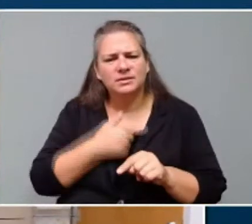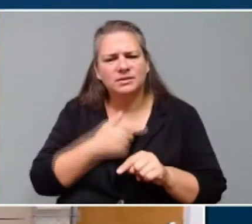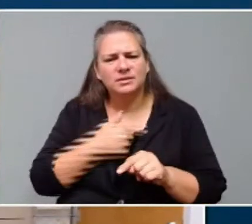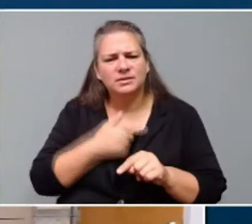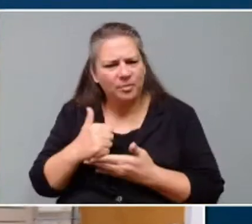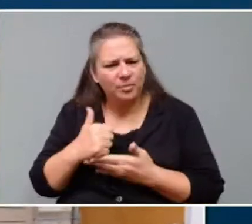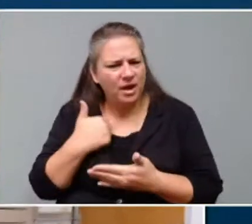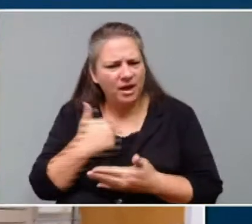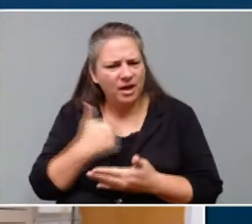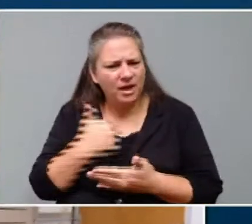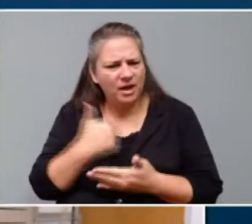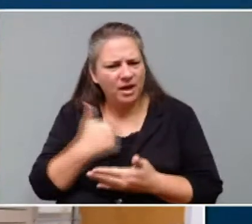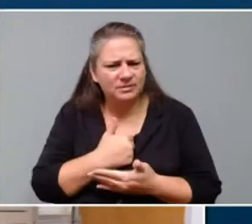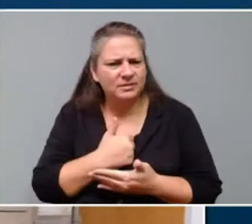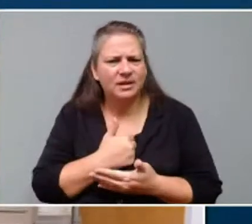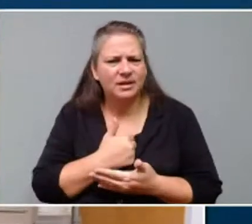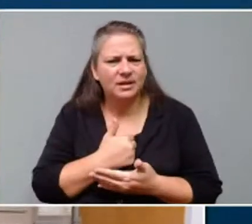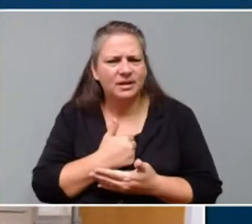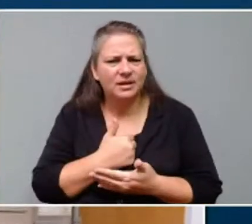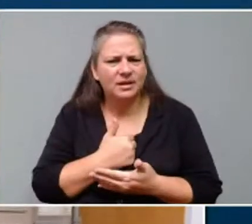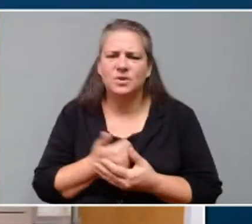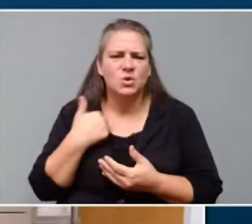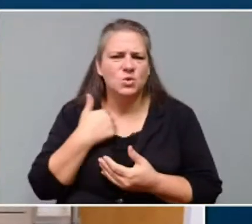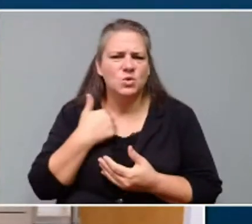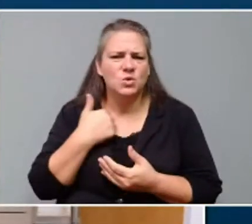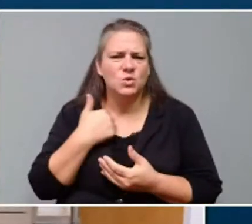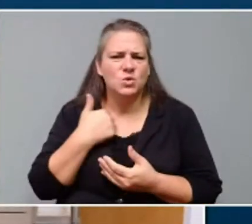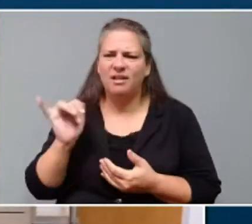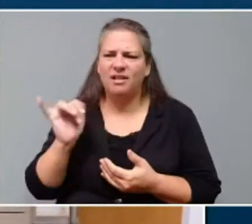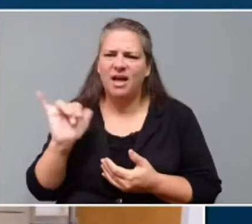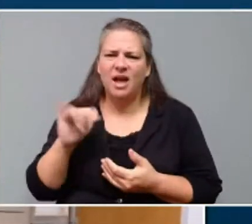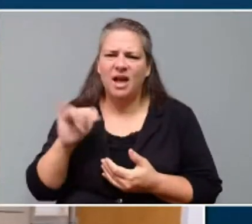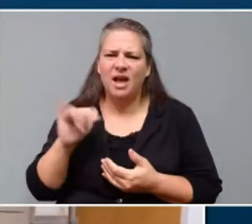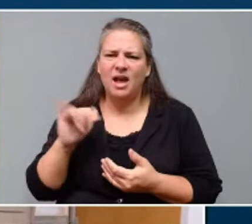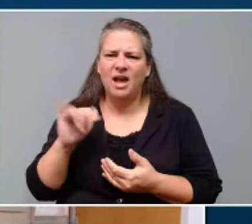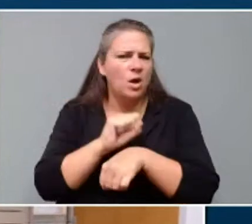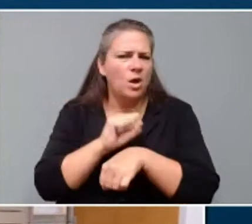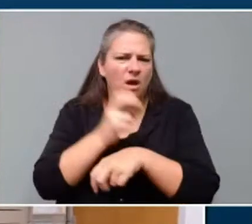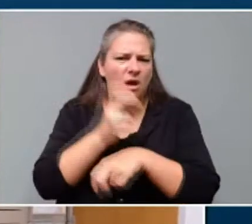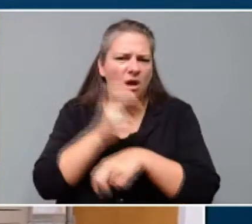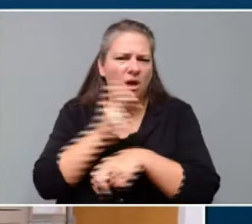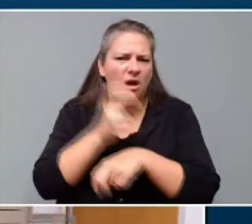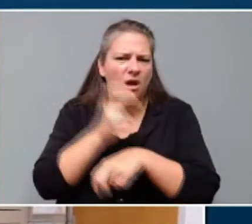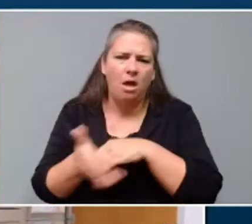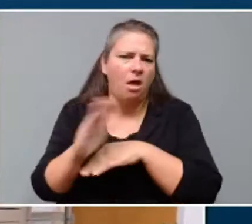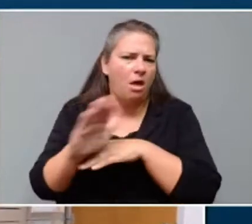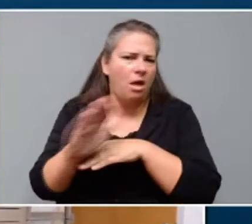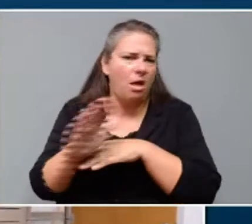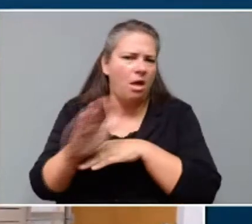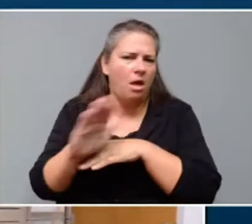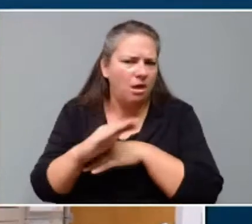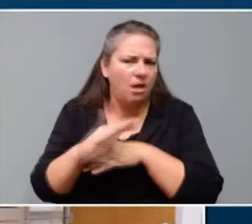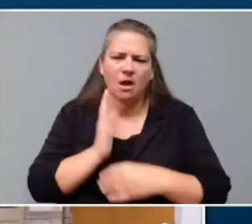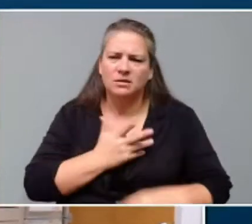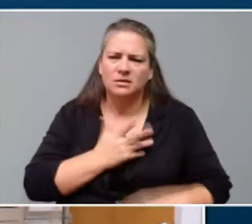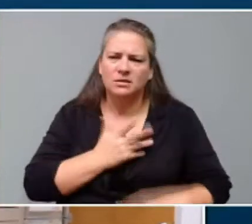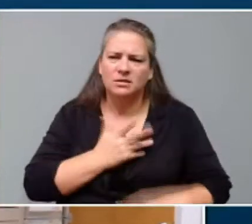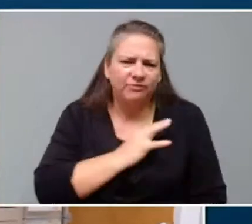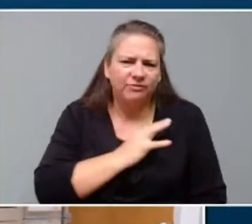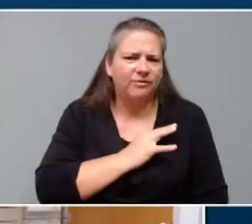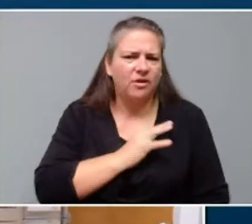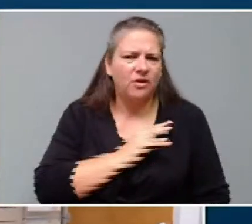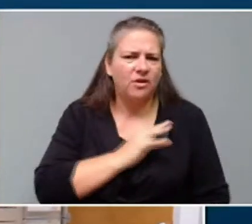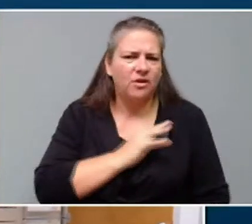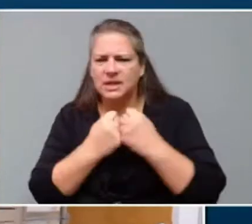have been burning it at all ends. Our staff, our entire team has just been